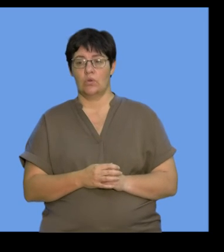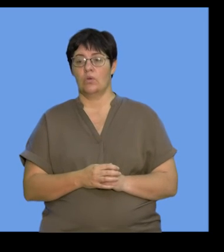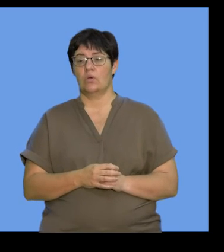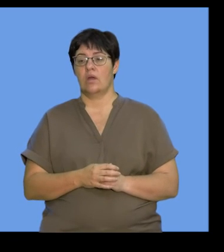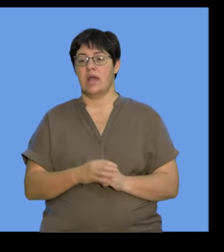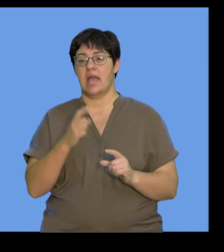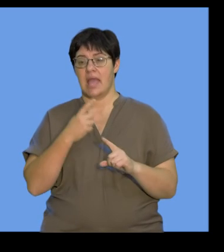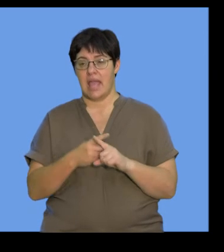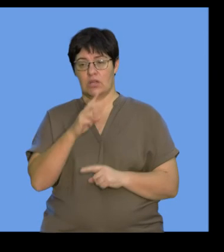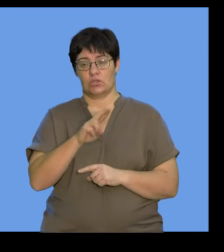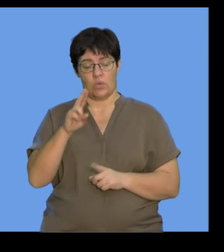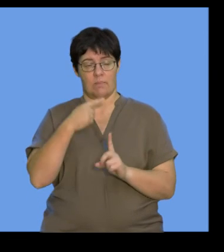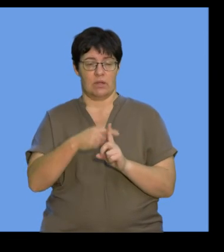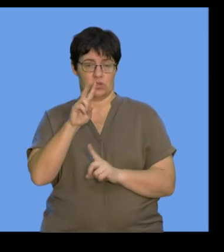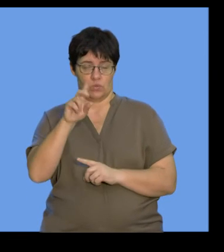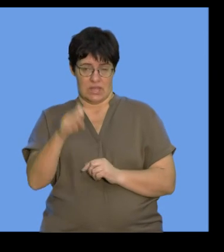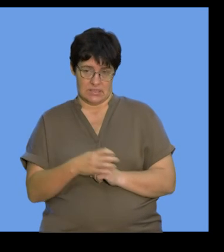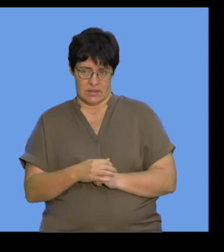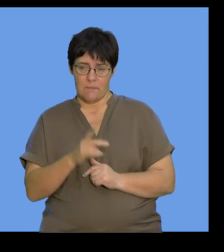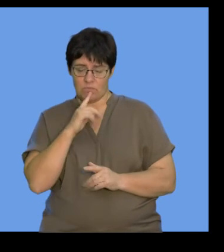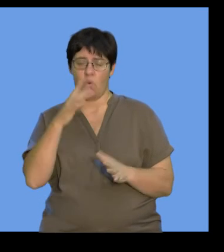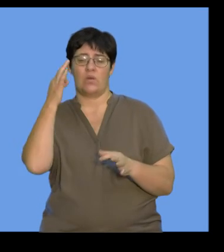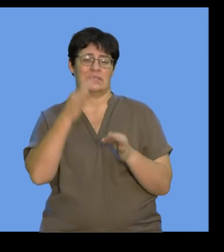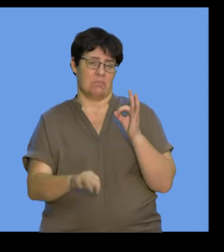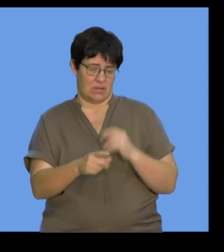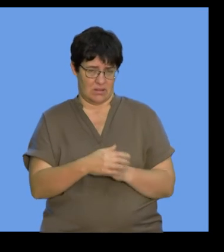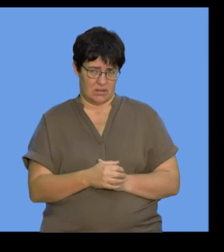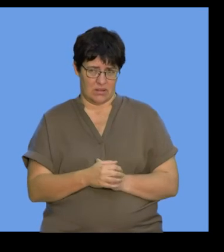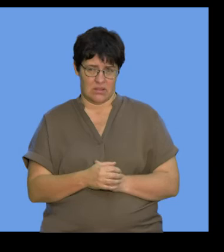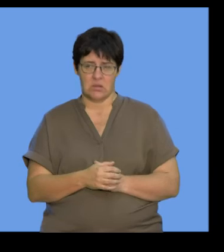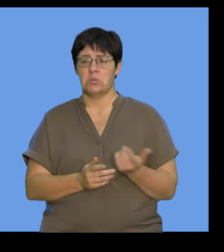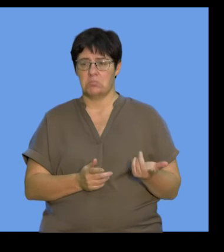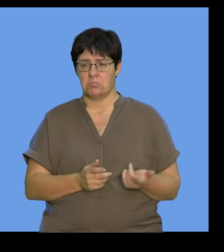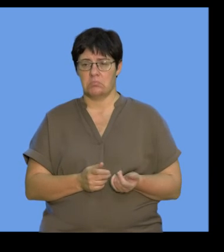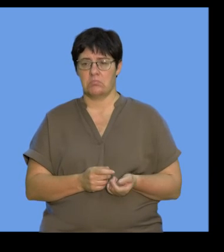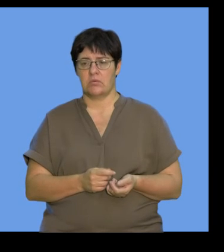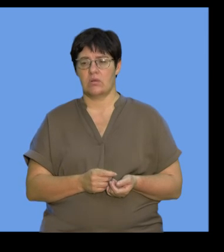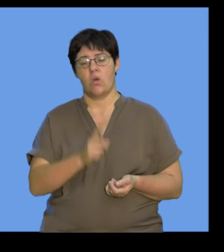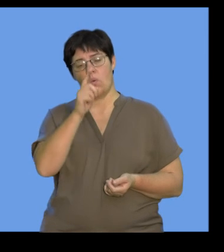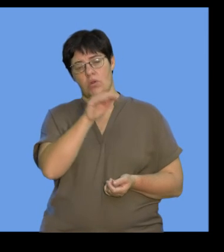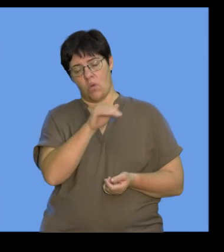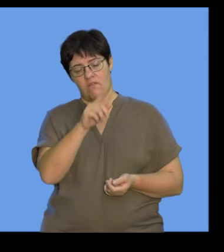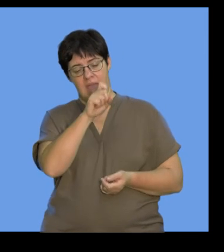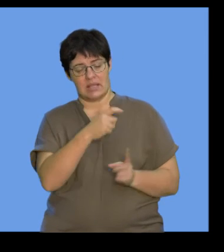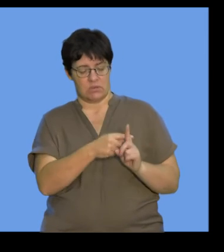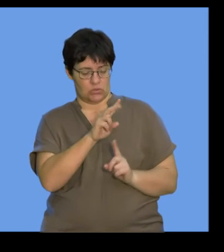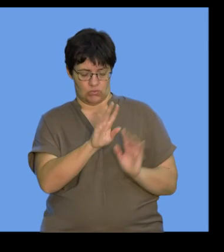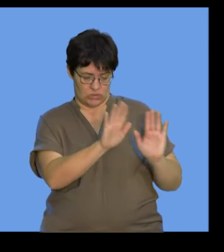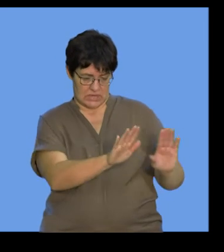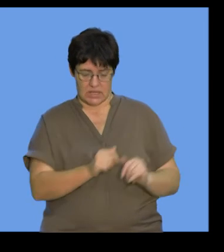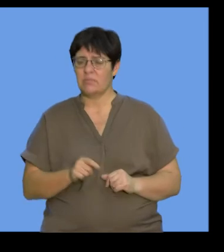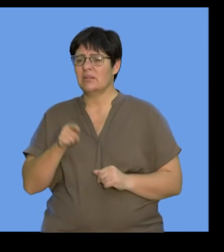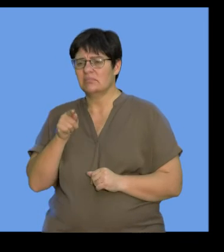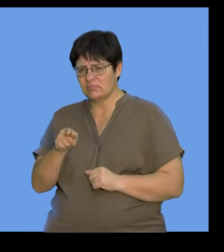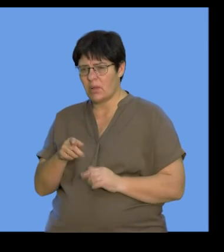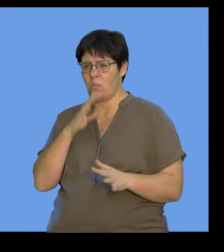plus 2x. Firstly, I must simplify this. It becomes still 1 over x plus 2. I'm going to leave that. But